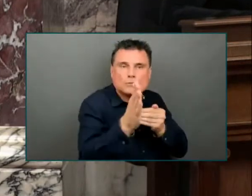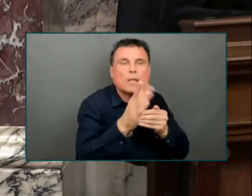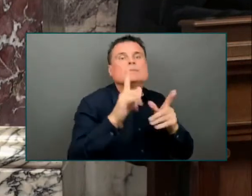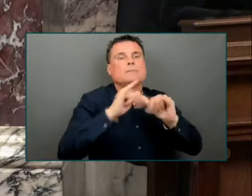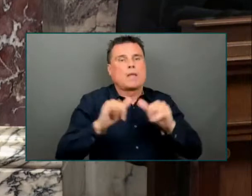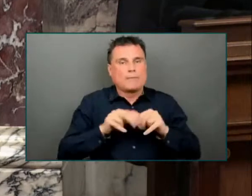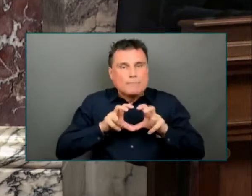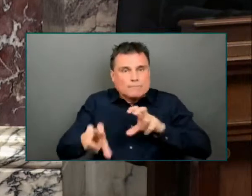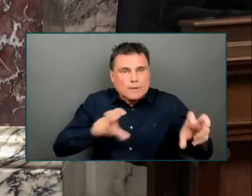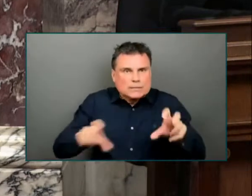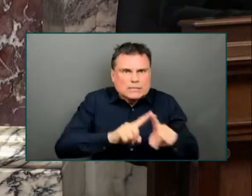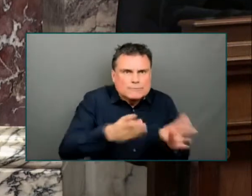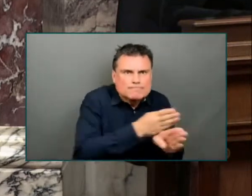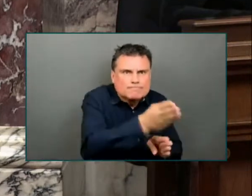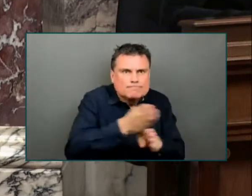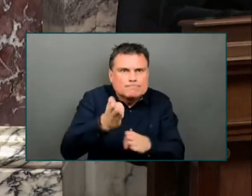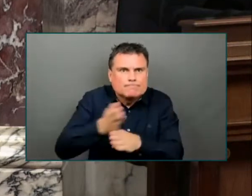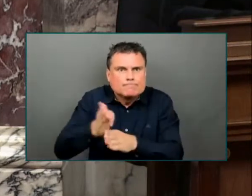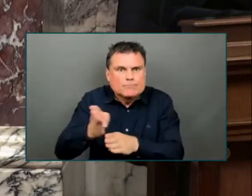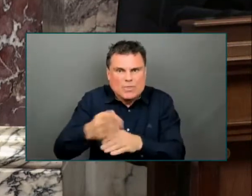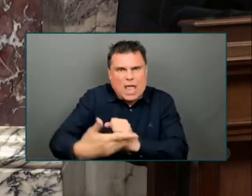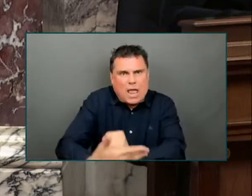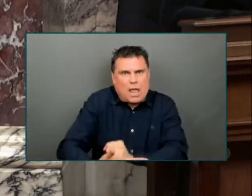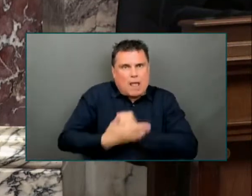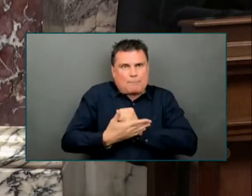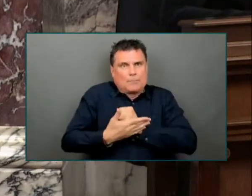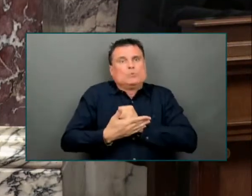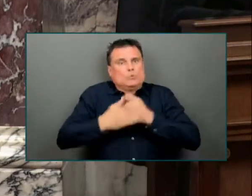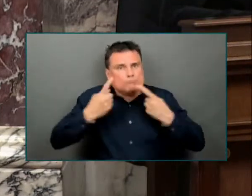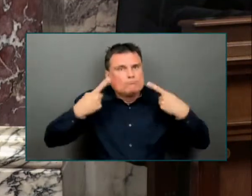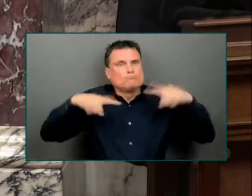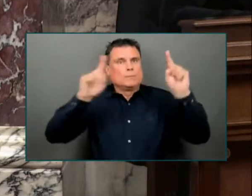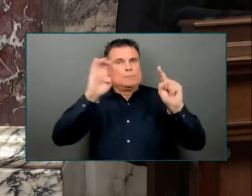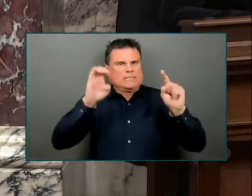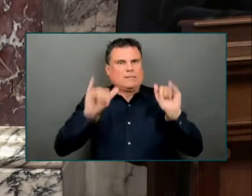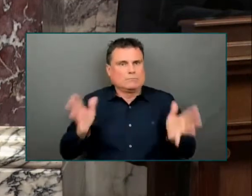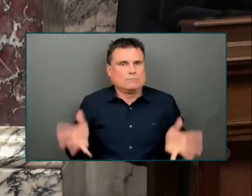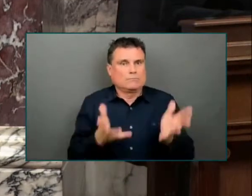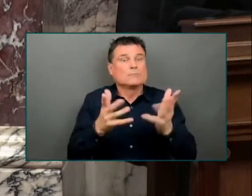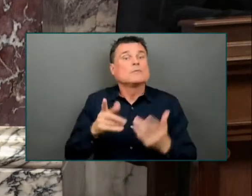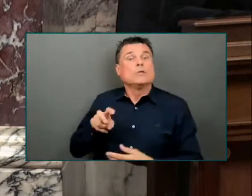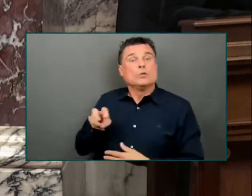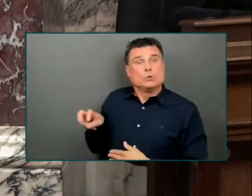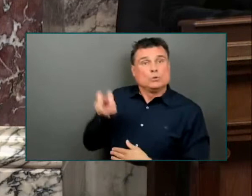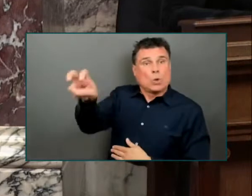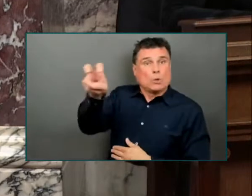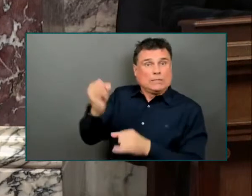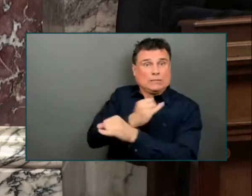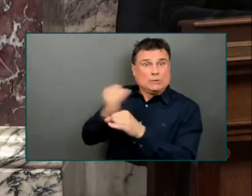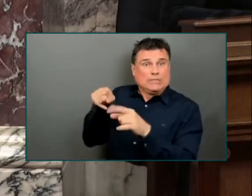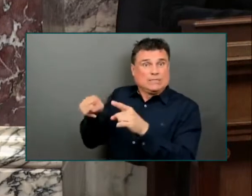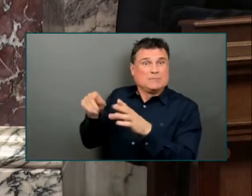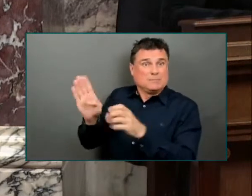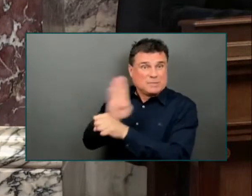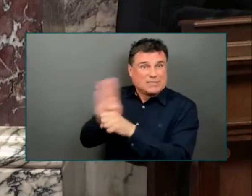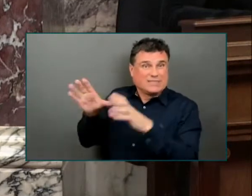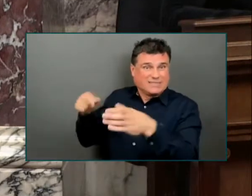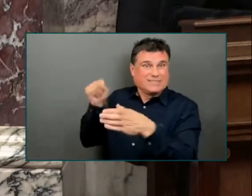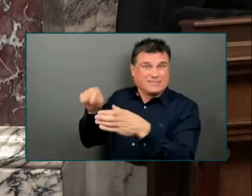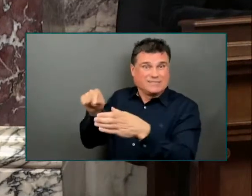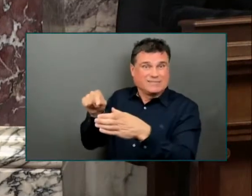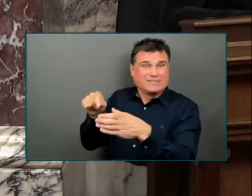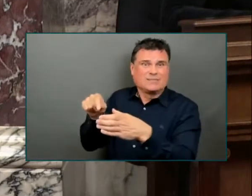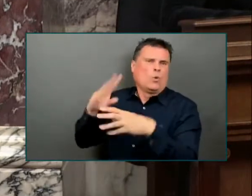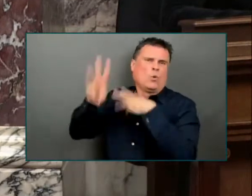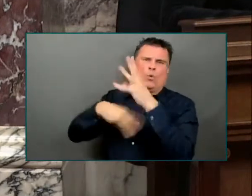along. Our tourism industry is world-renowned, but right now the people who have worked so hard, they've